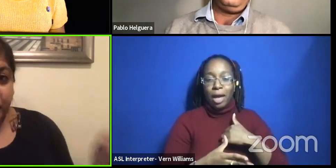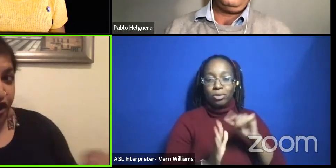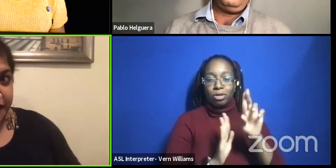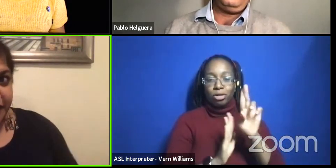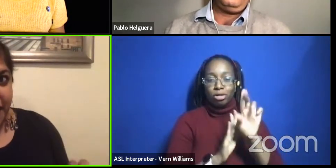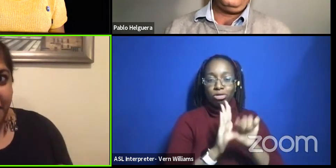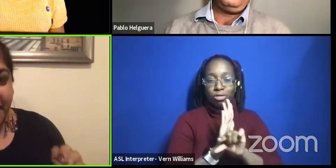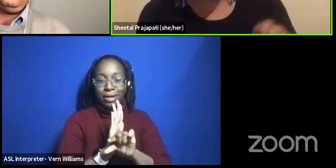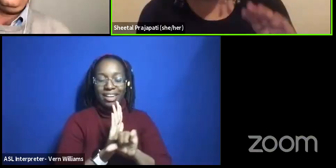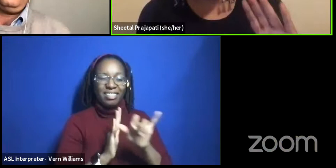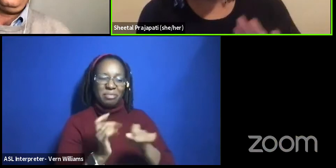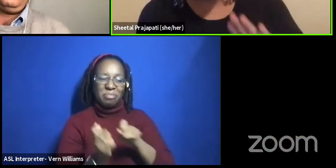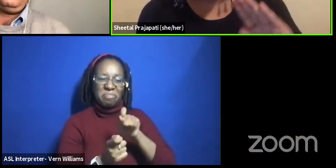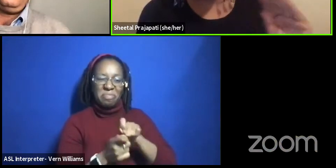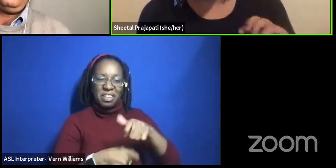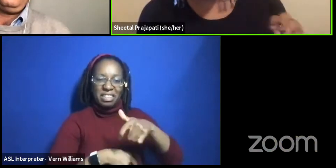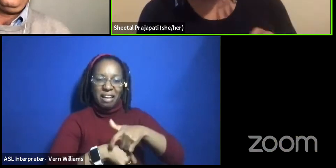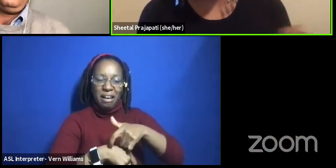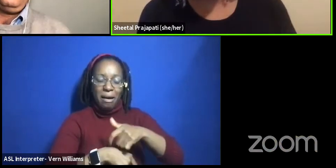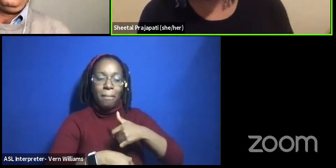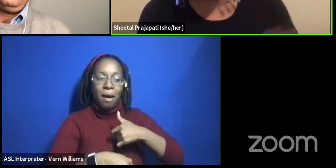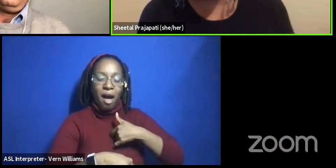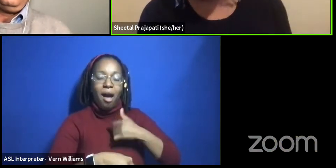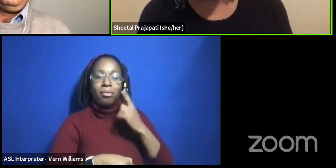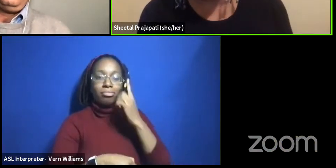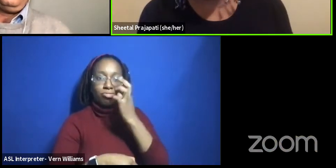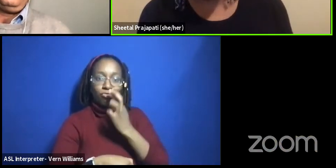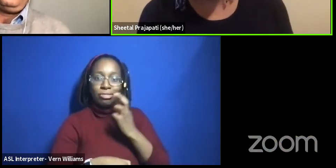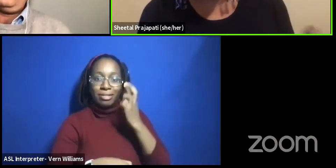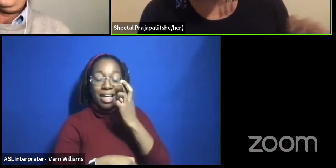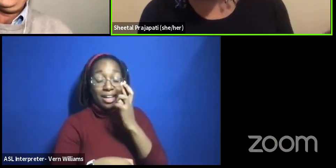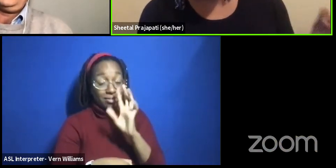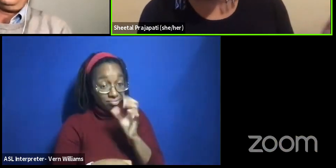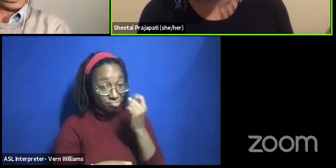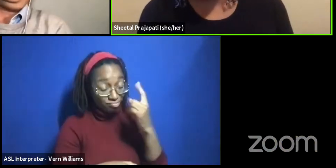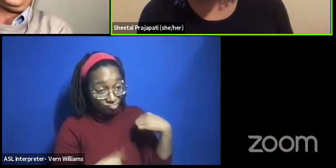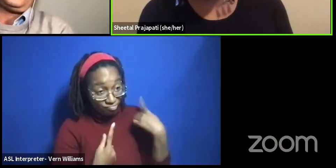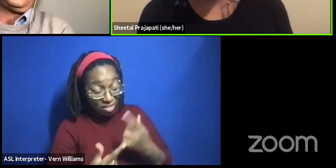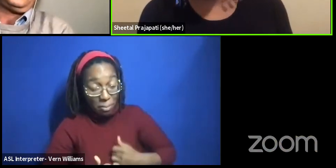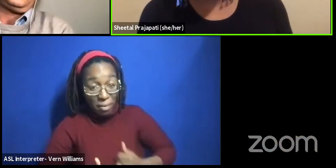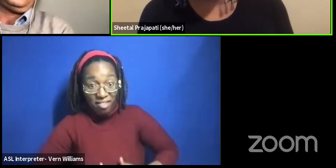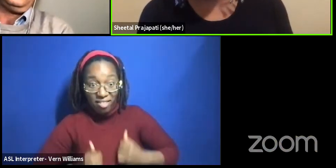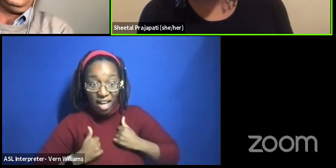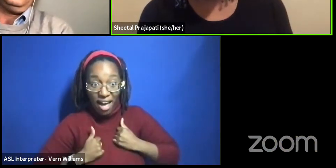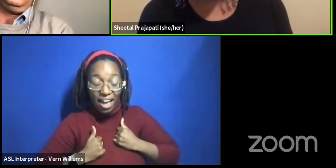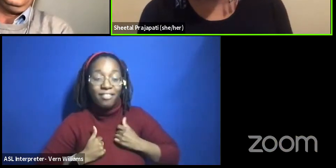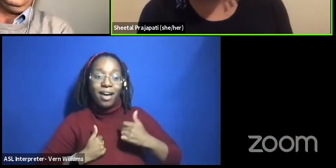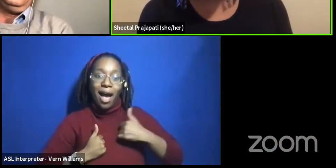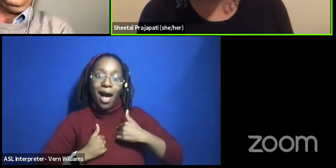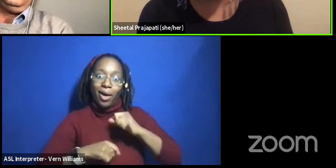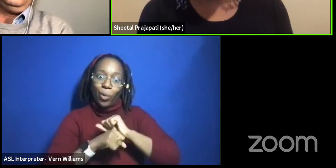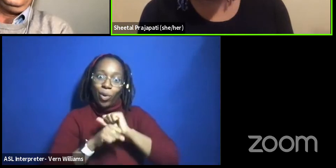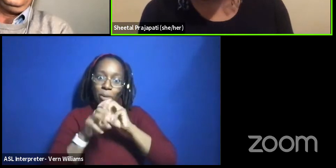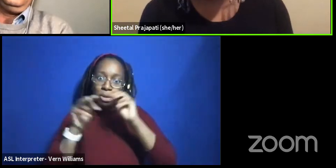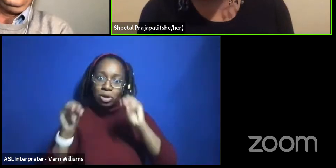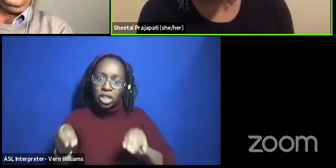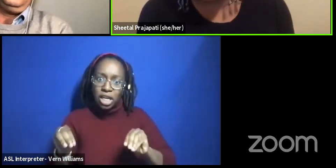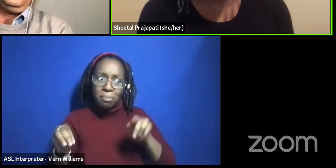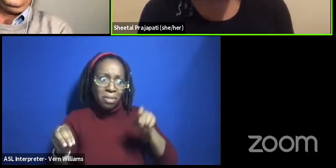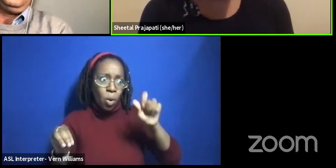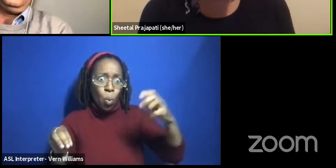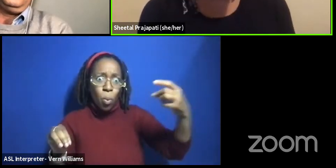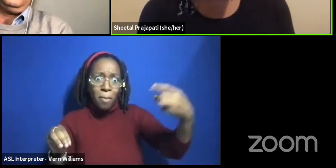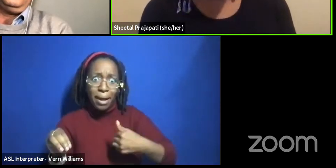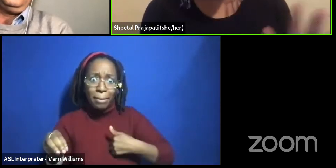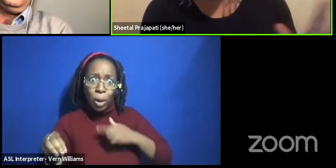was the period of time that I like discovered for the first time in my entire life that somebody might pay me money to work in a museum. I didn't know that was a